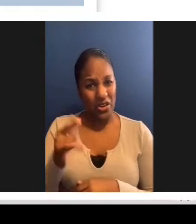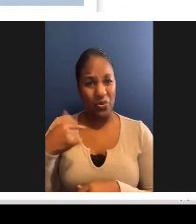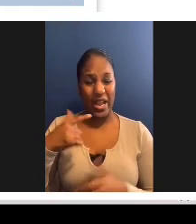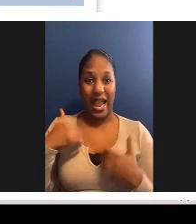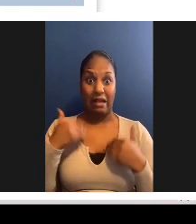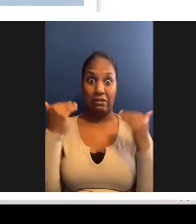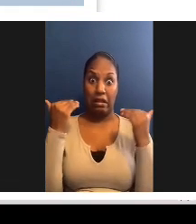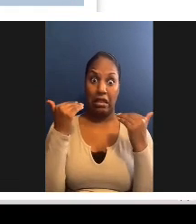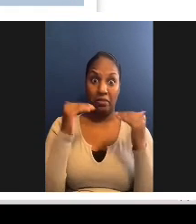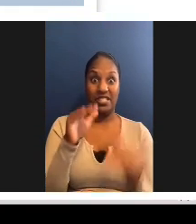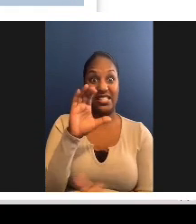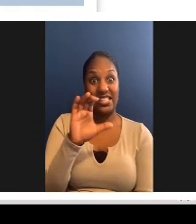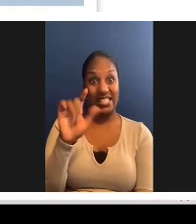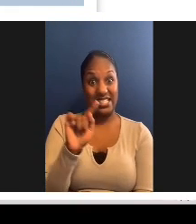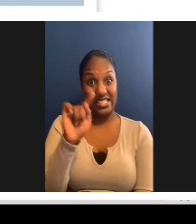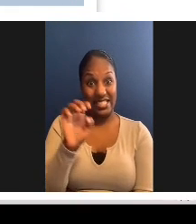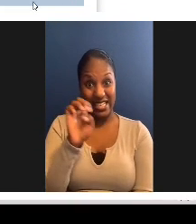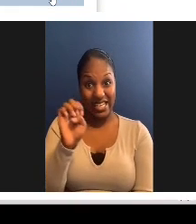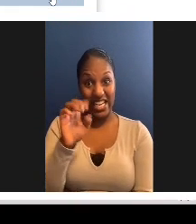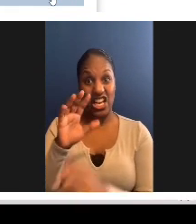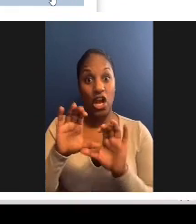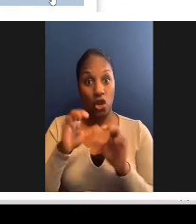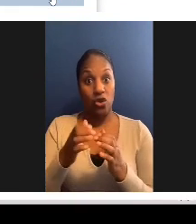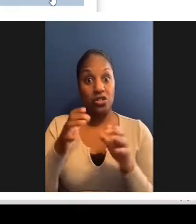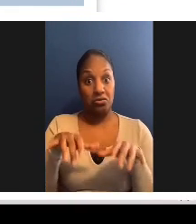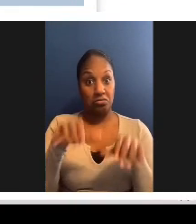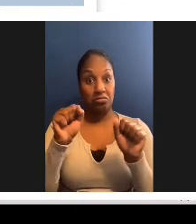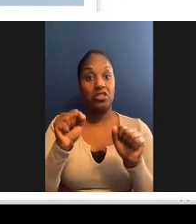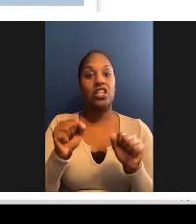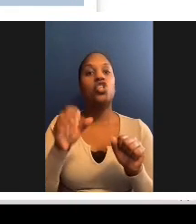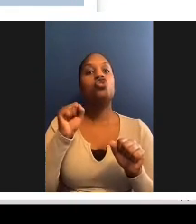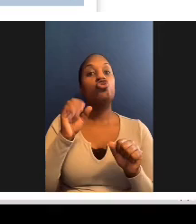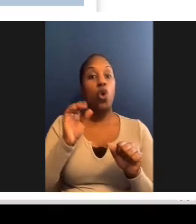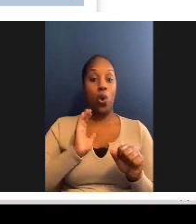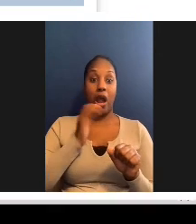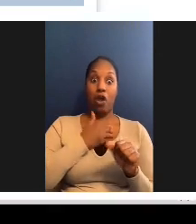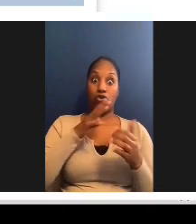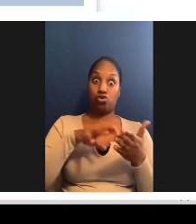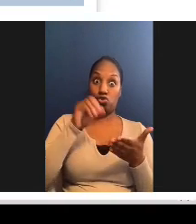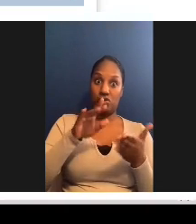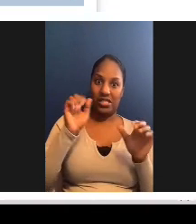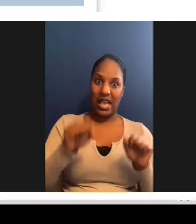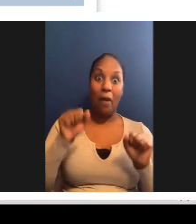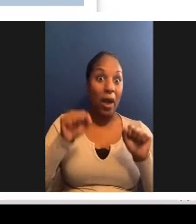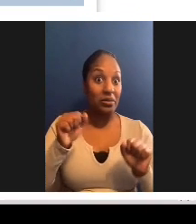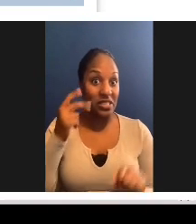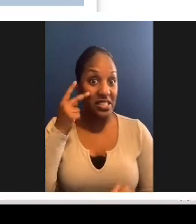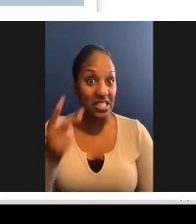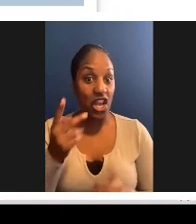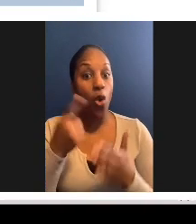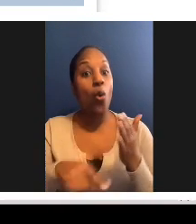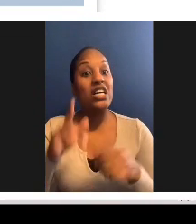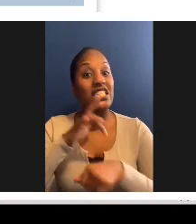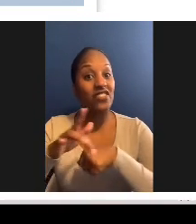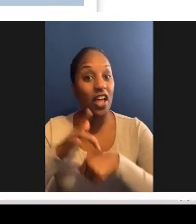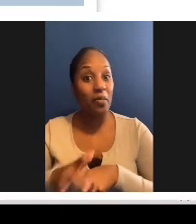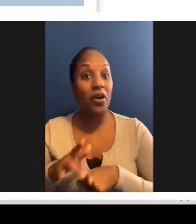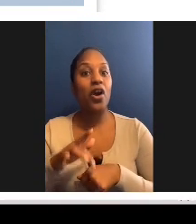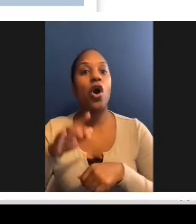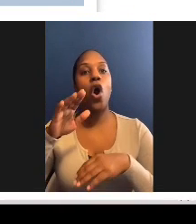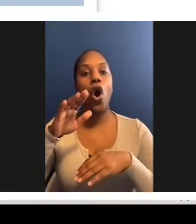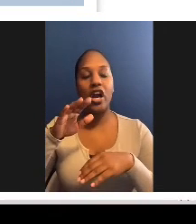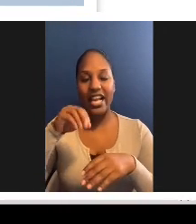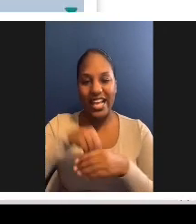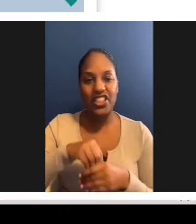limited CTE courses. So this is a way for our students to possibly see what's available on all those career